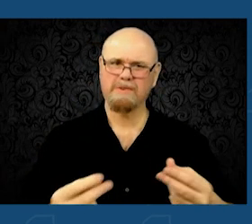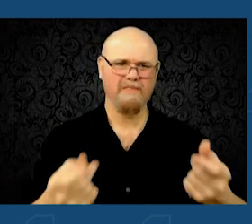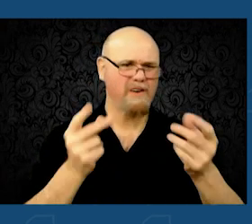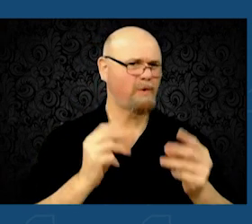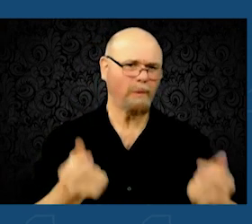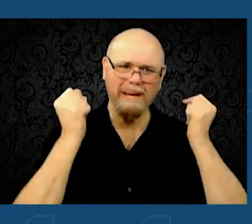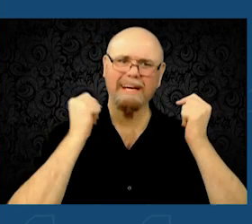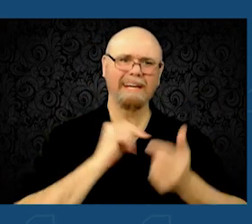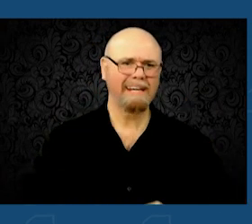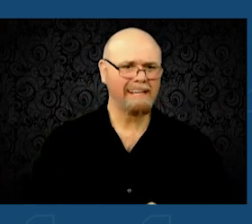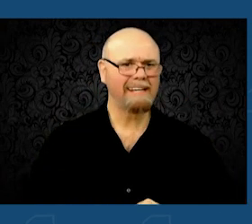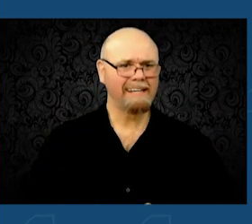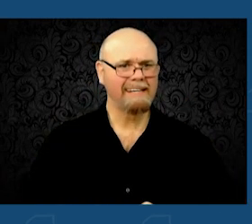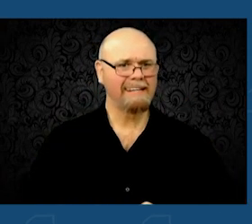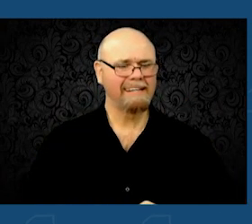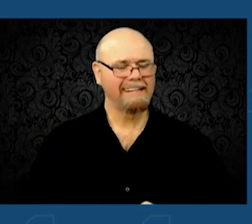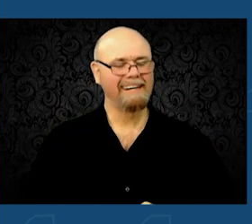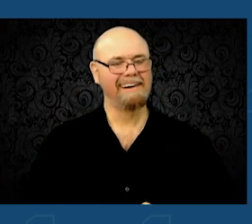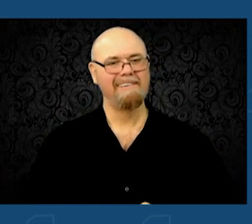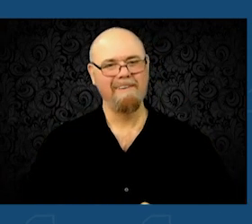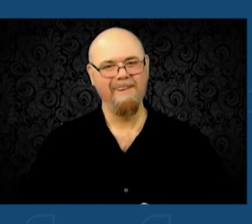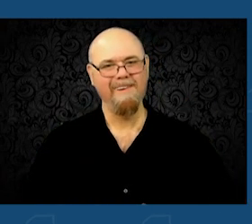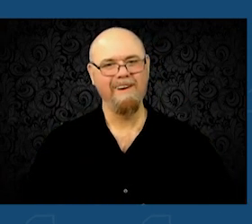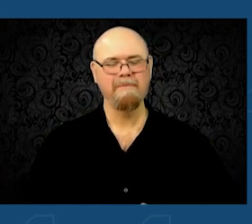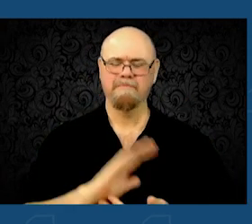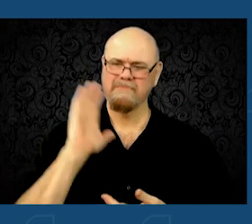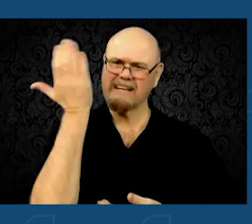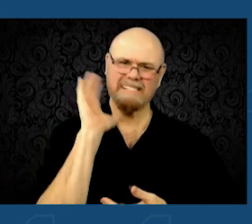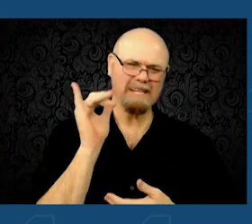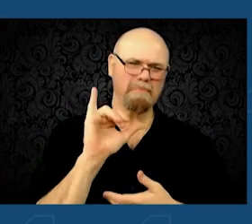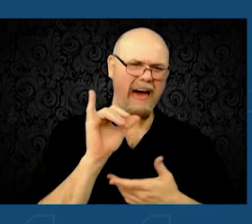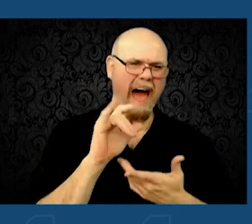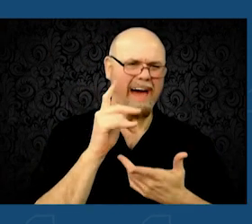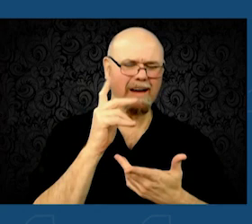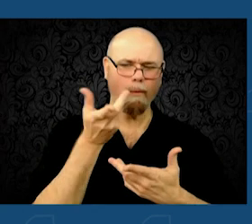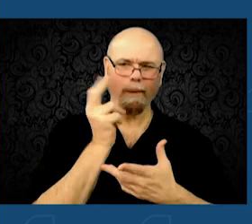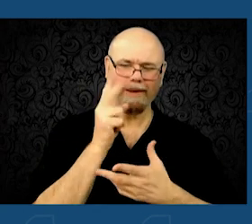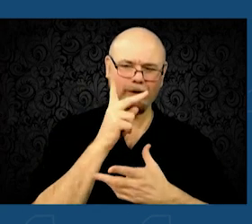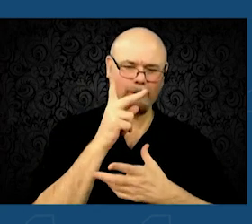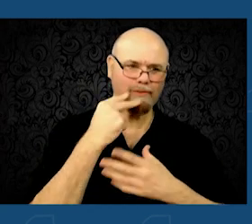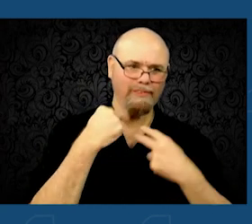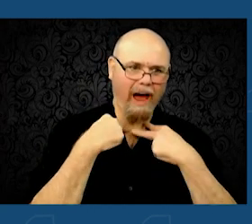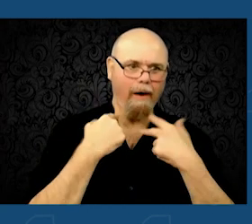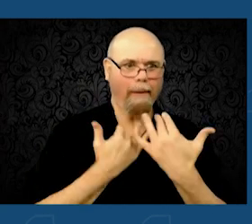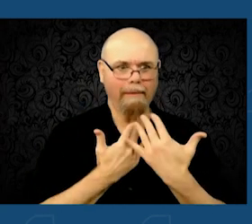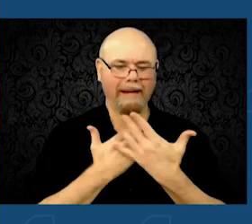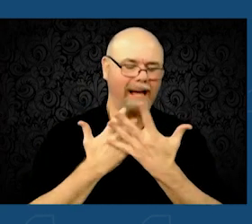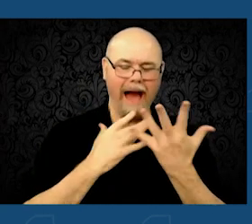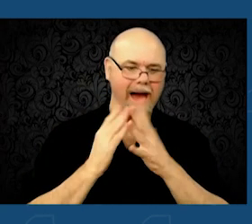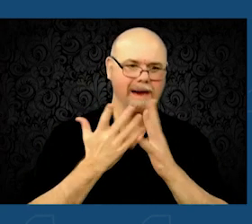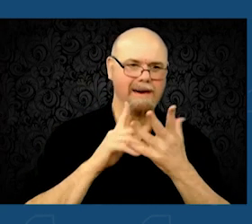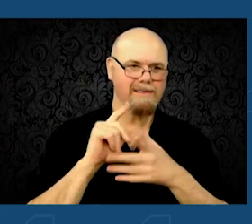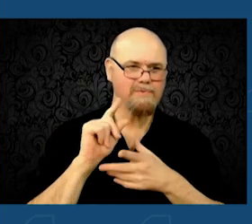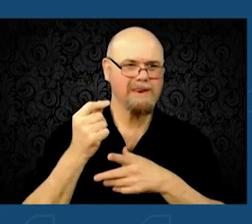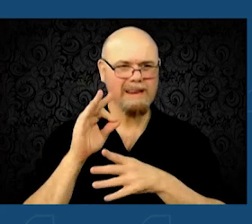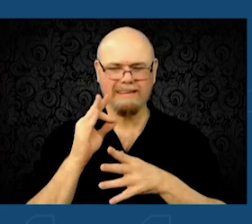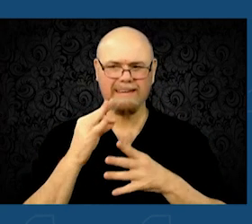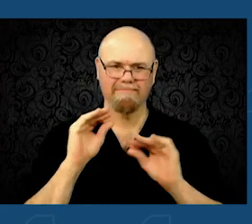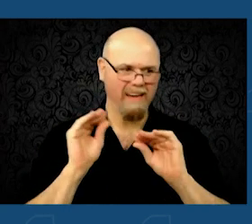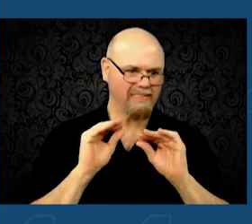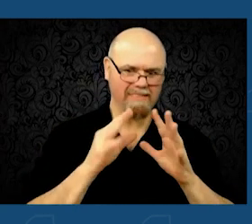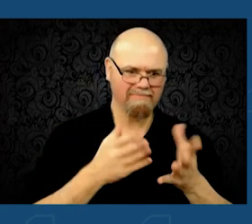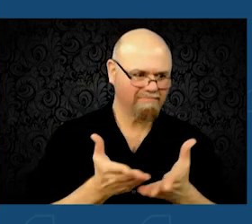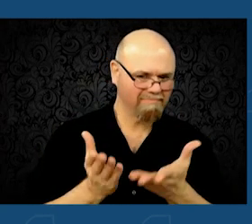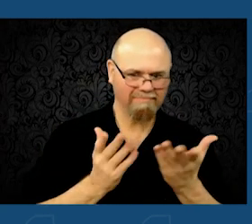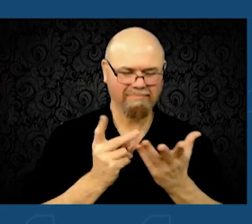It seems like a tough haul when you're in it, but to go from 2019, like you said, where there wasn't much there, the land wasn't